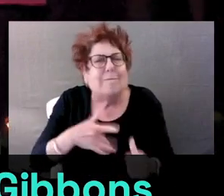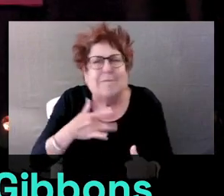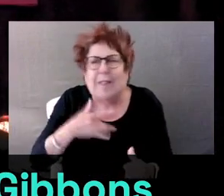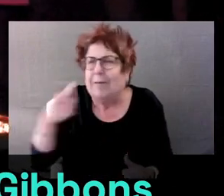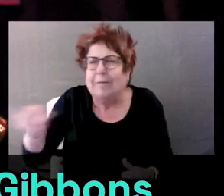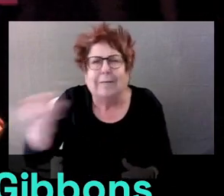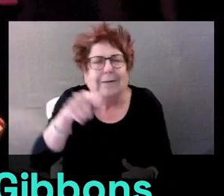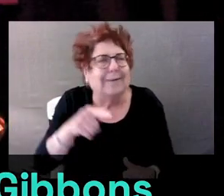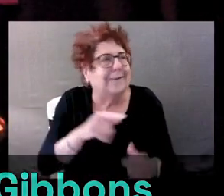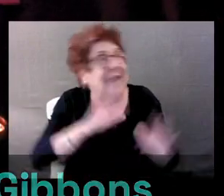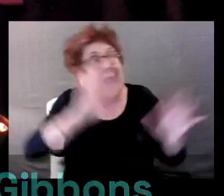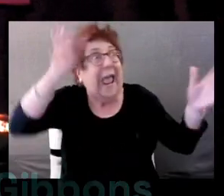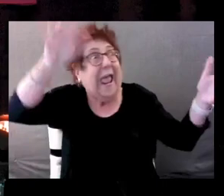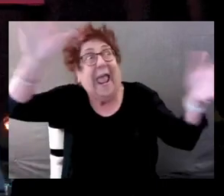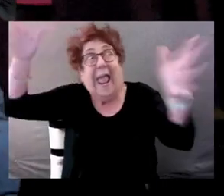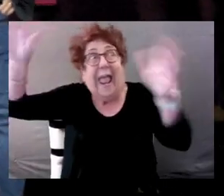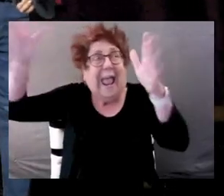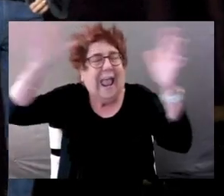Do that again.